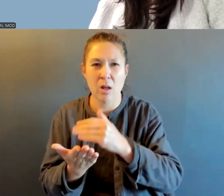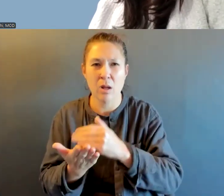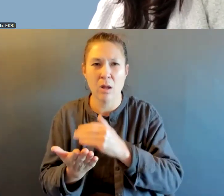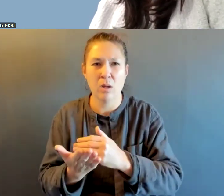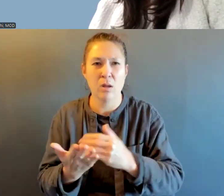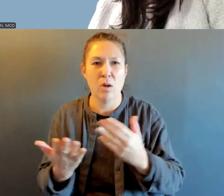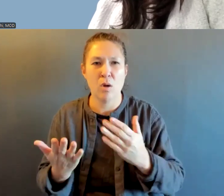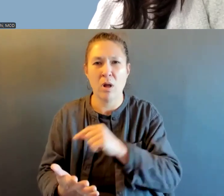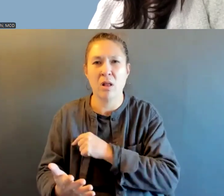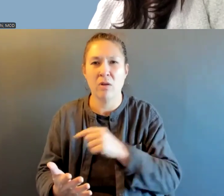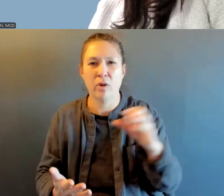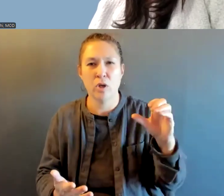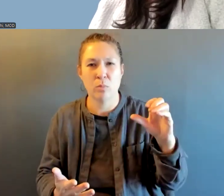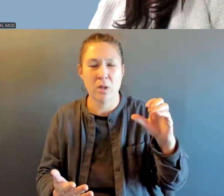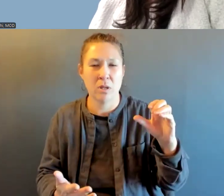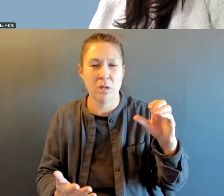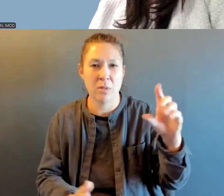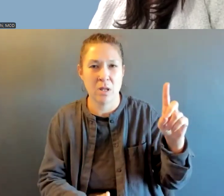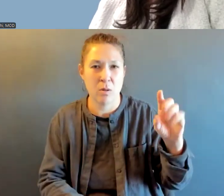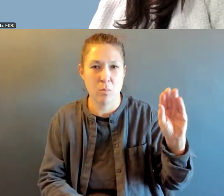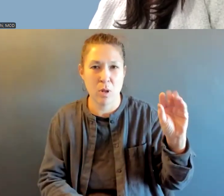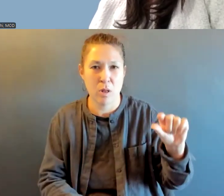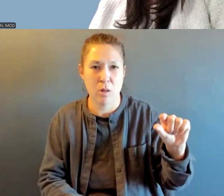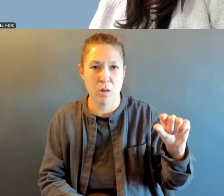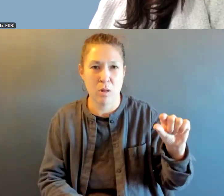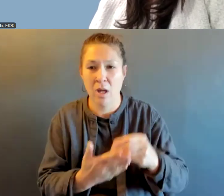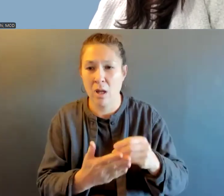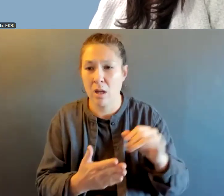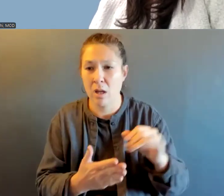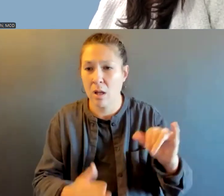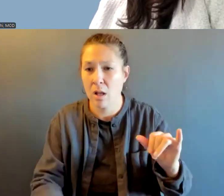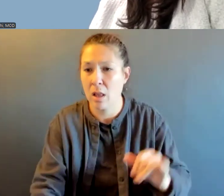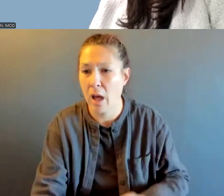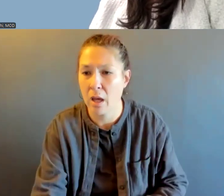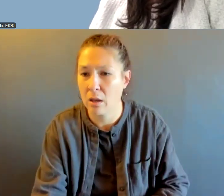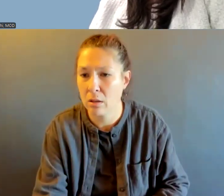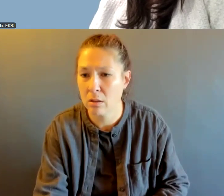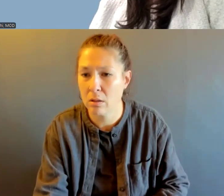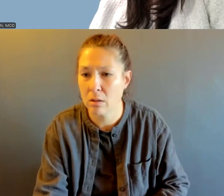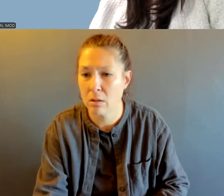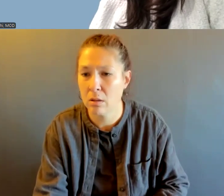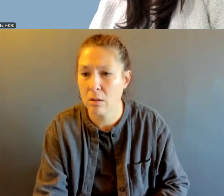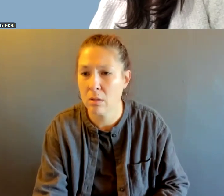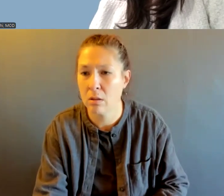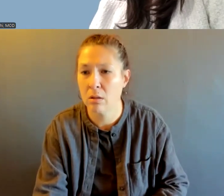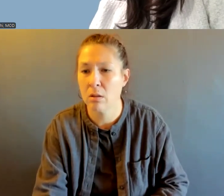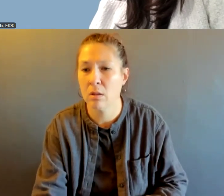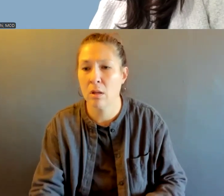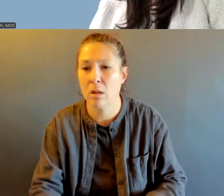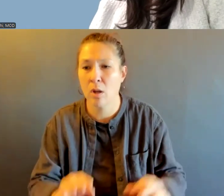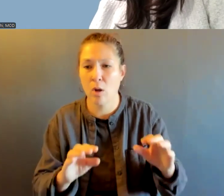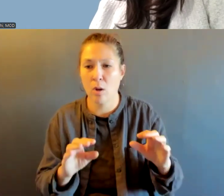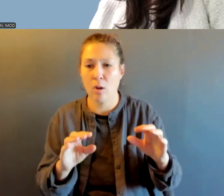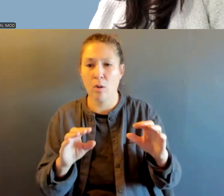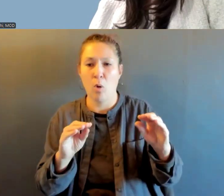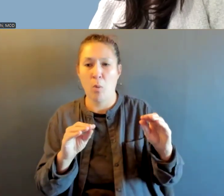grant funds? For example, does movable equipment qualify, or accessible playground elements? Yeah, you'd have to check